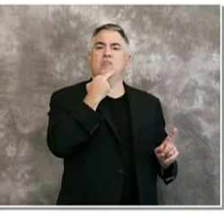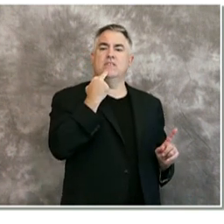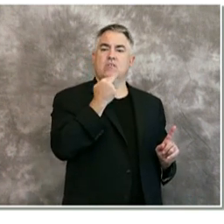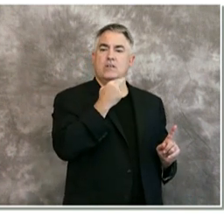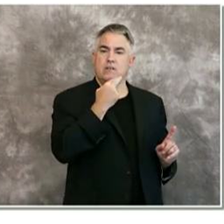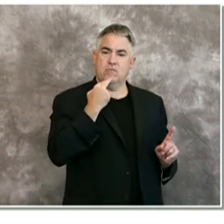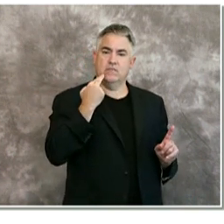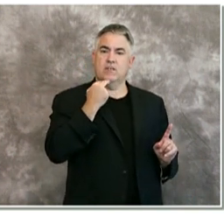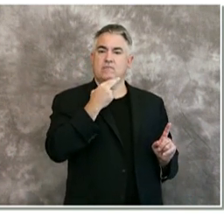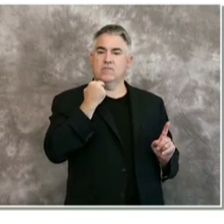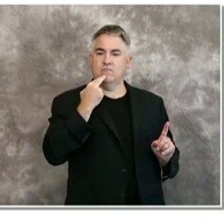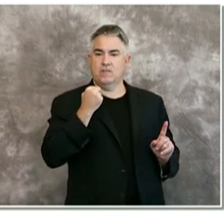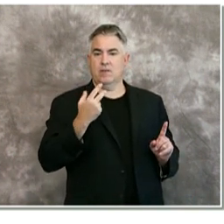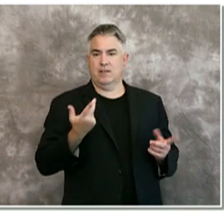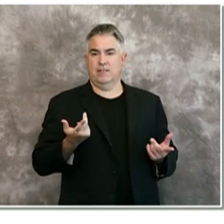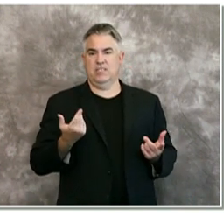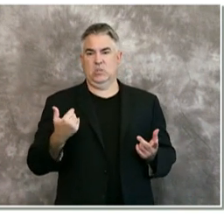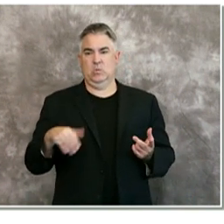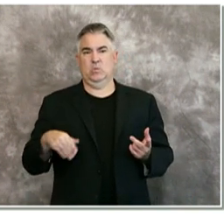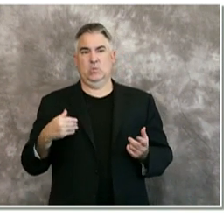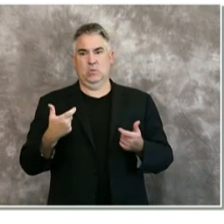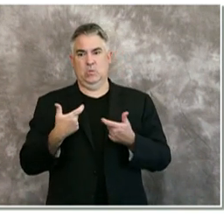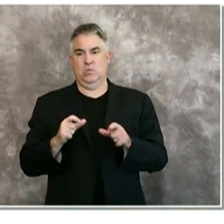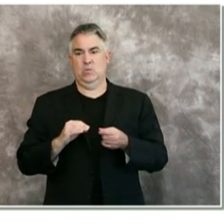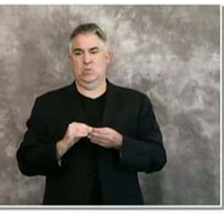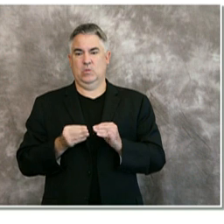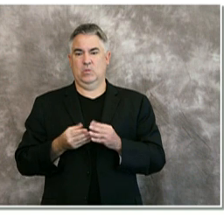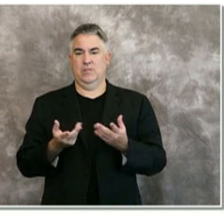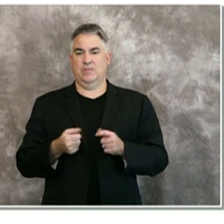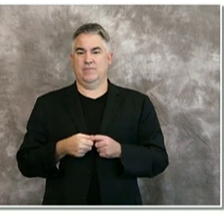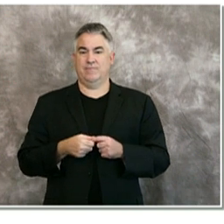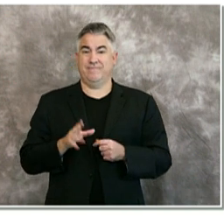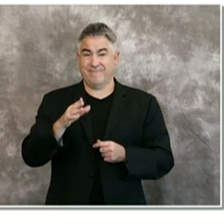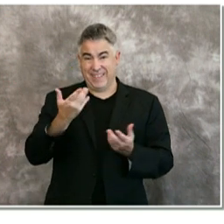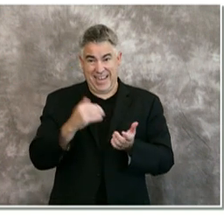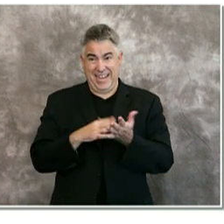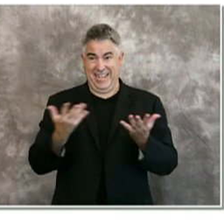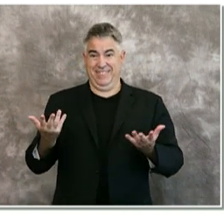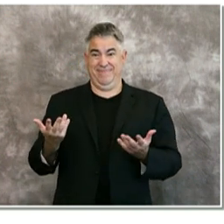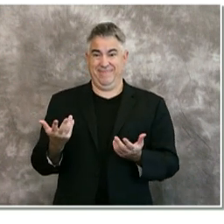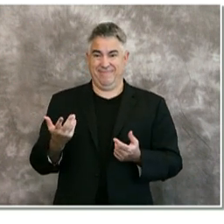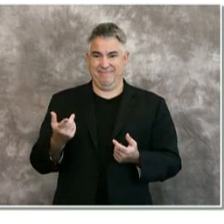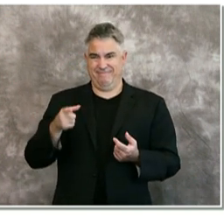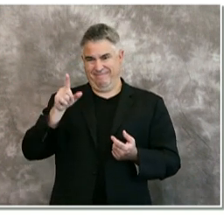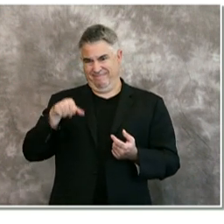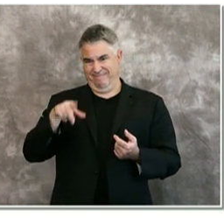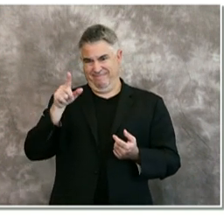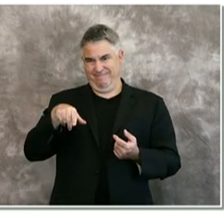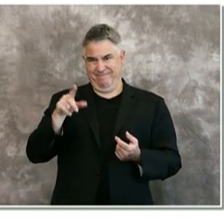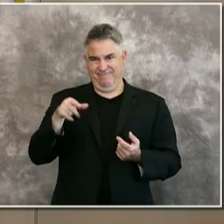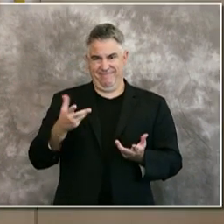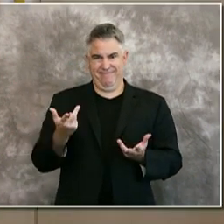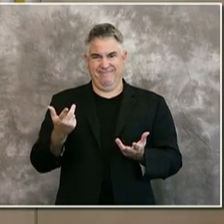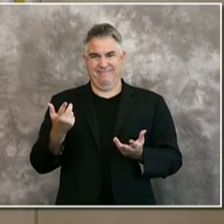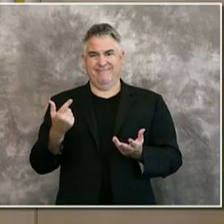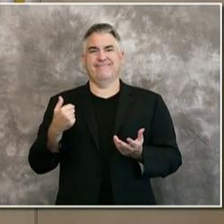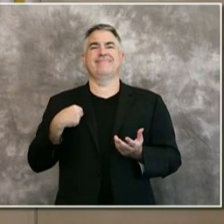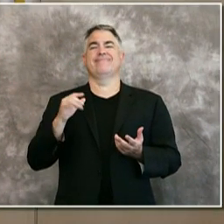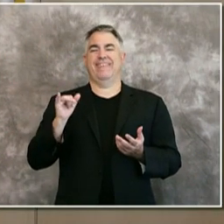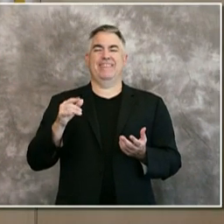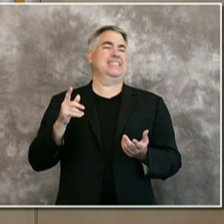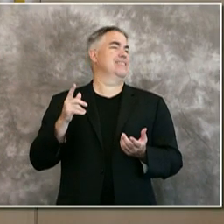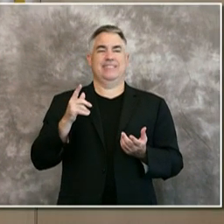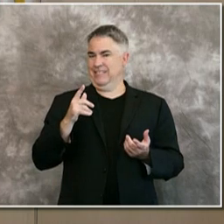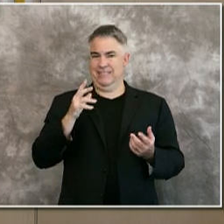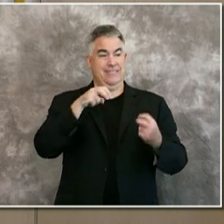21. So again, this supports the actions that we are taking today and that are being